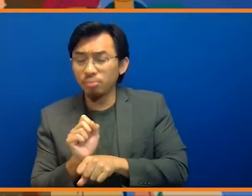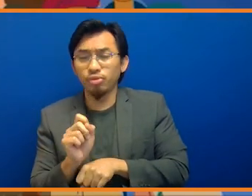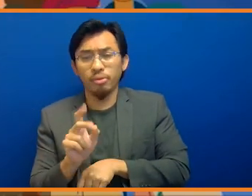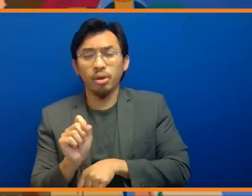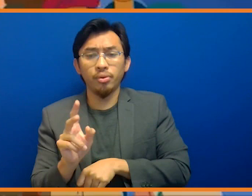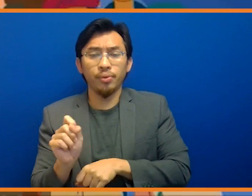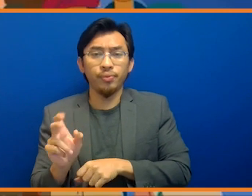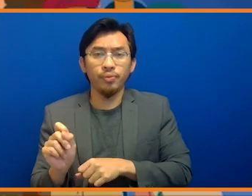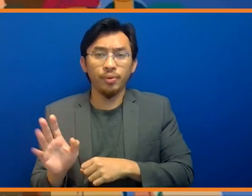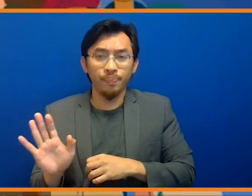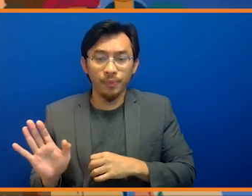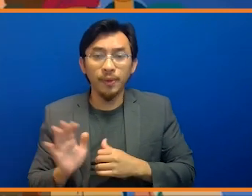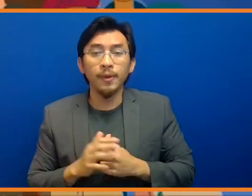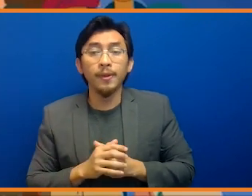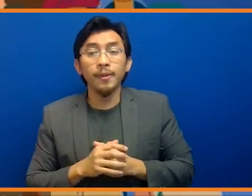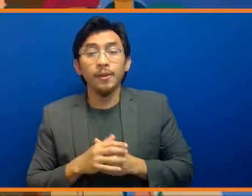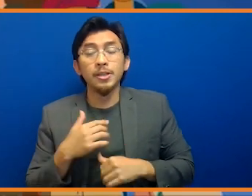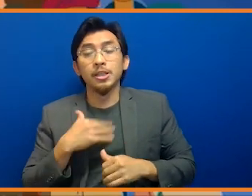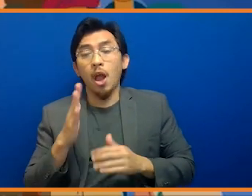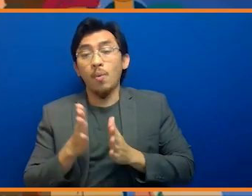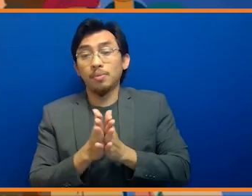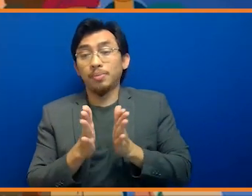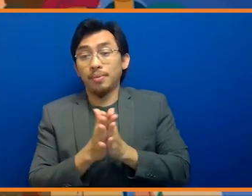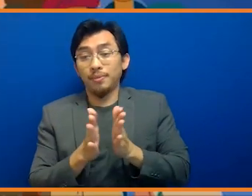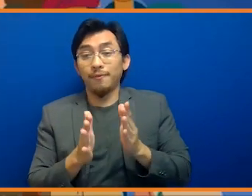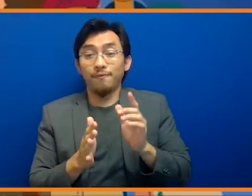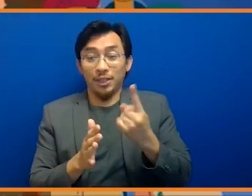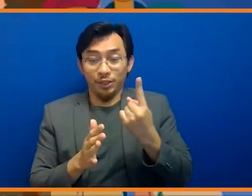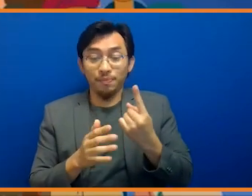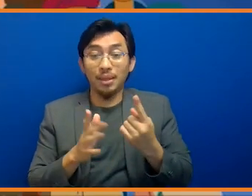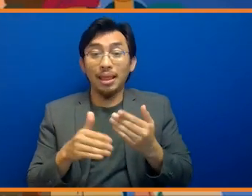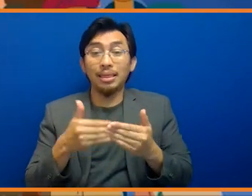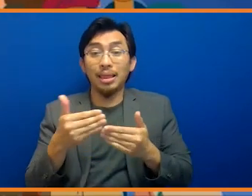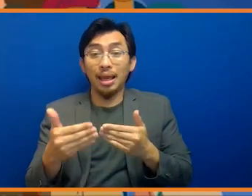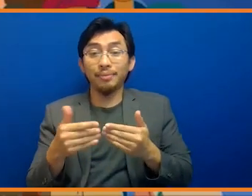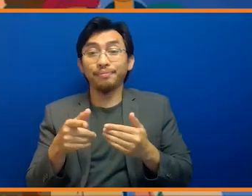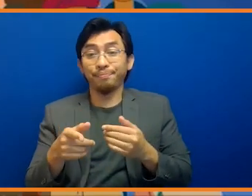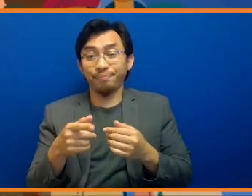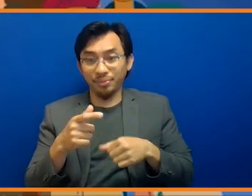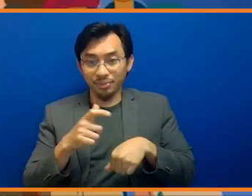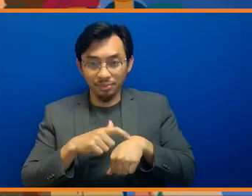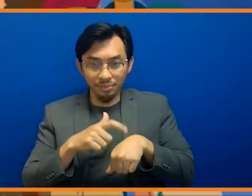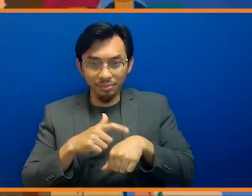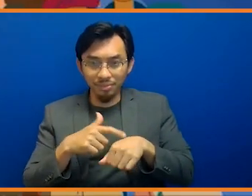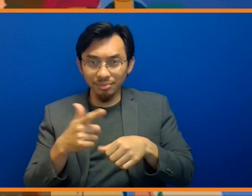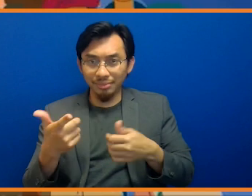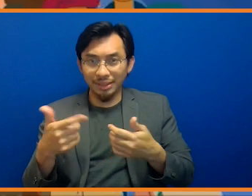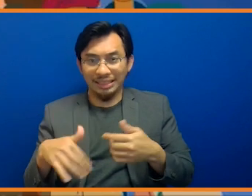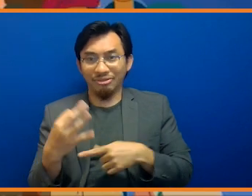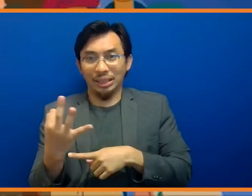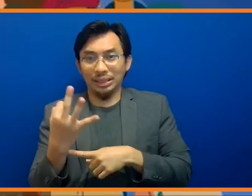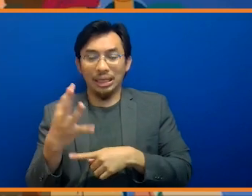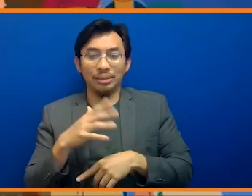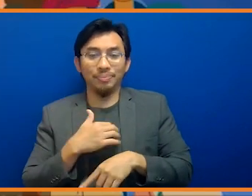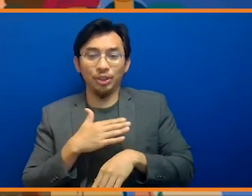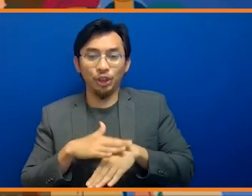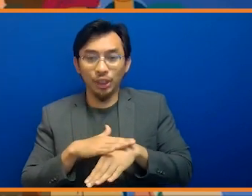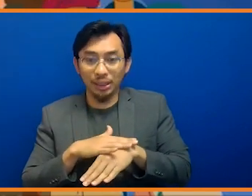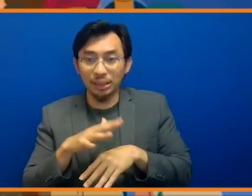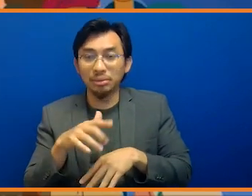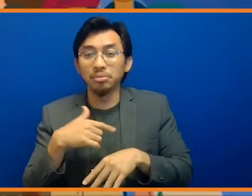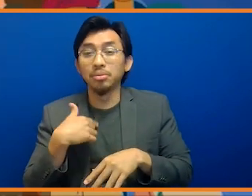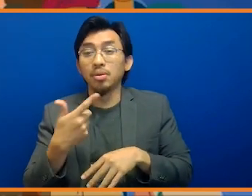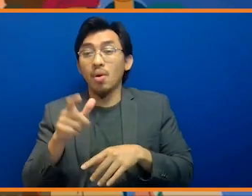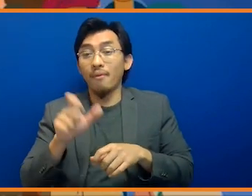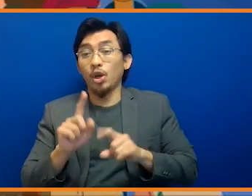Okay, okay, okay. So I will explain first, and then because due to the time today is Friday, we are very sorry. We have to all